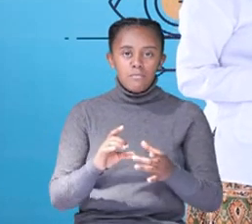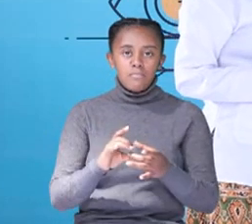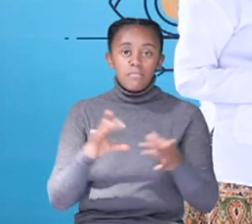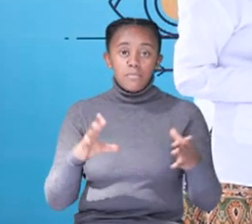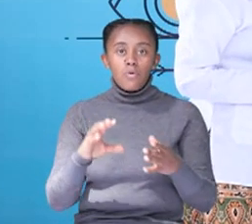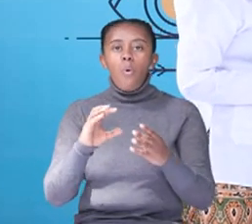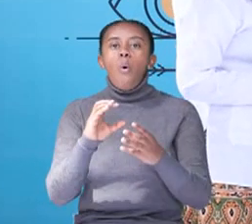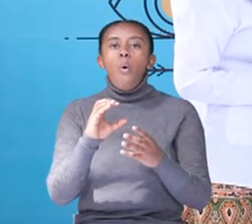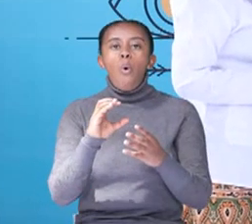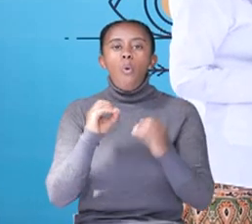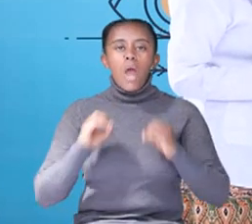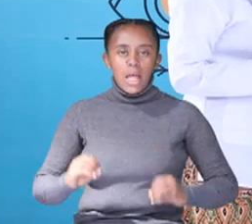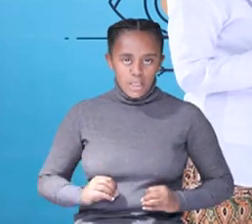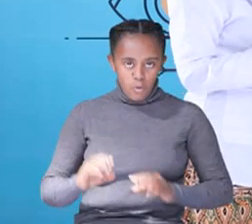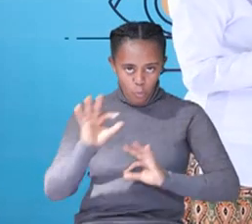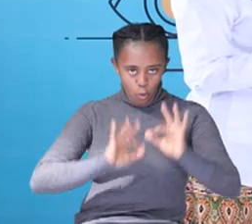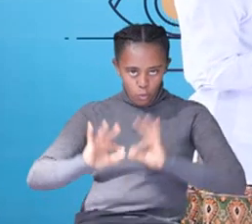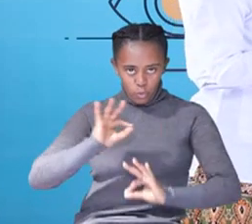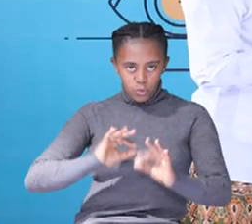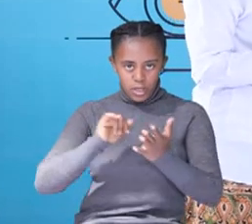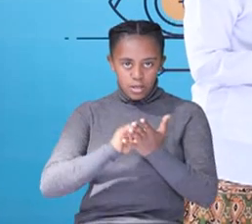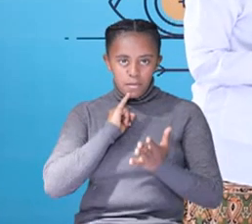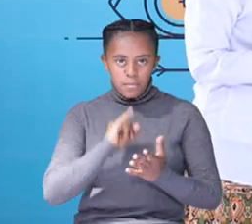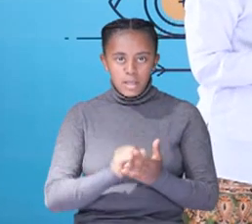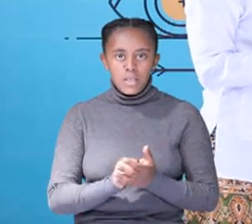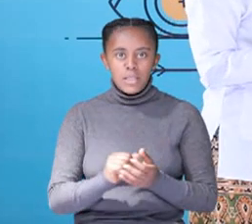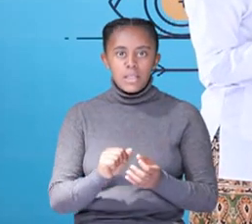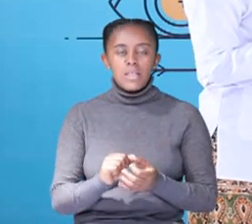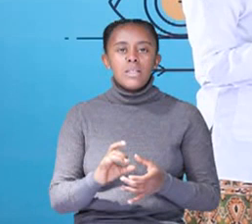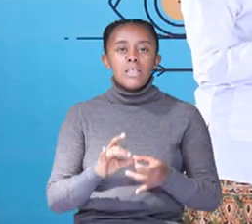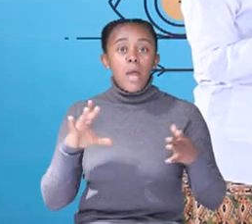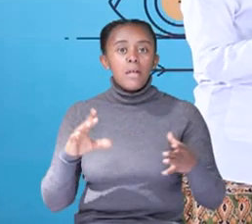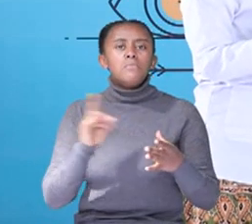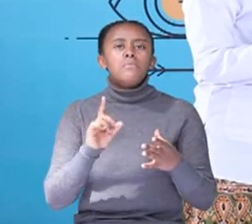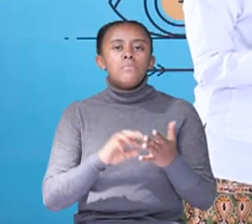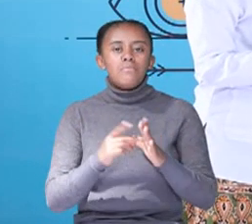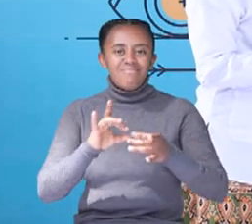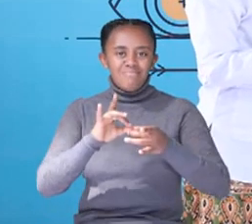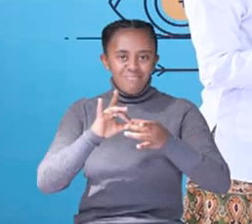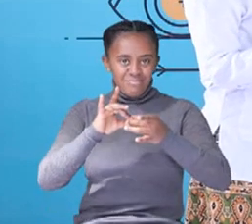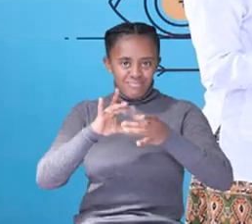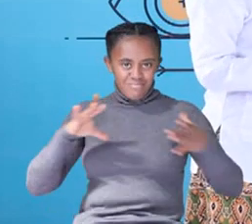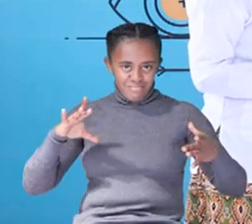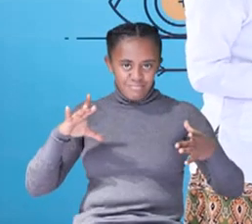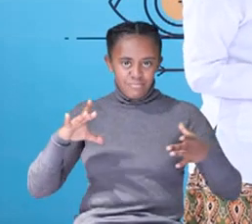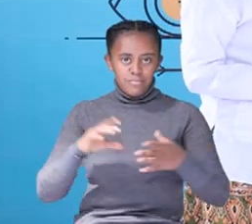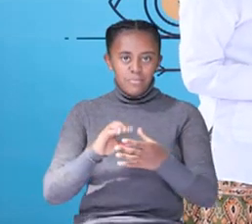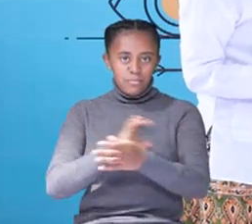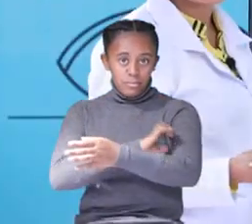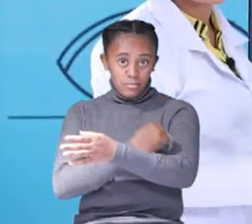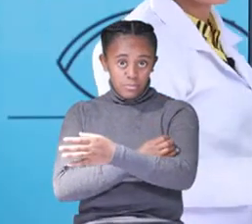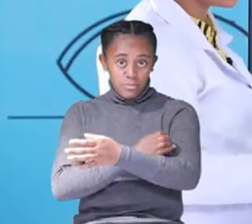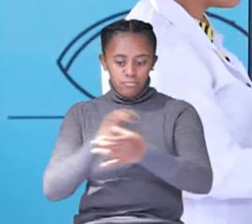are organic molecules that can be respired, which means that can be break down to release